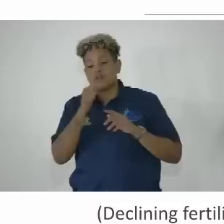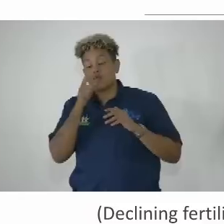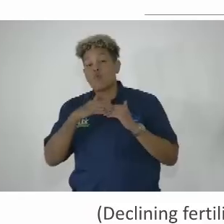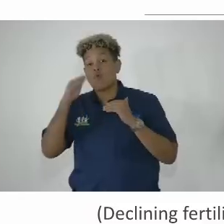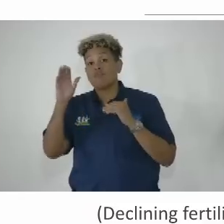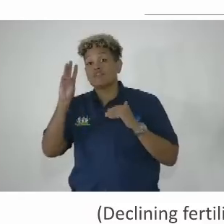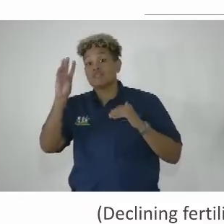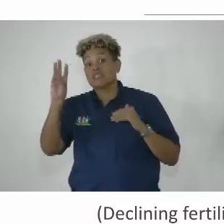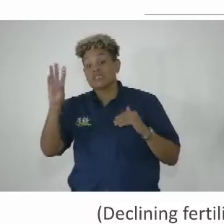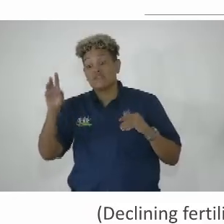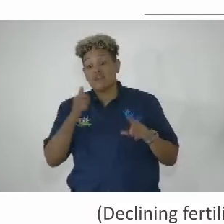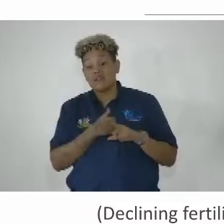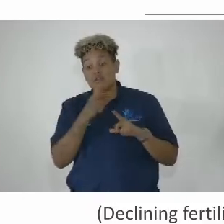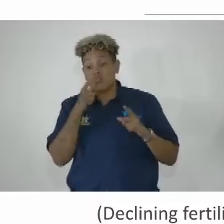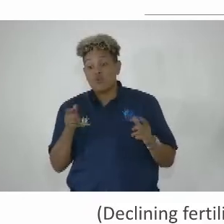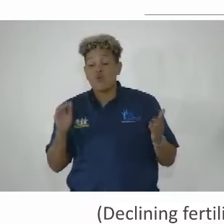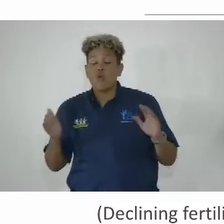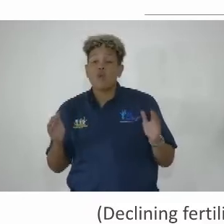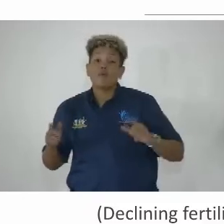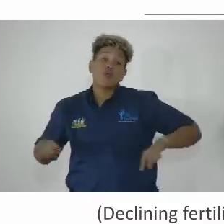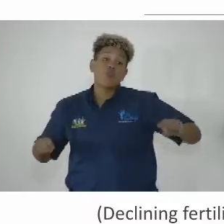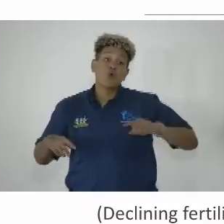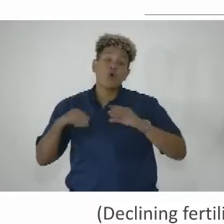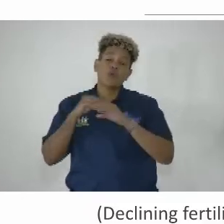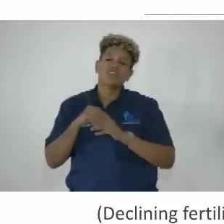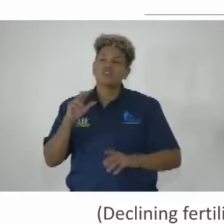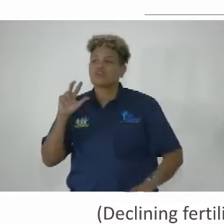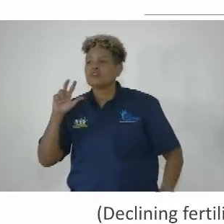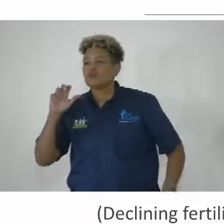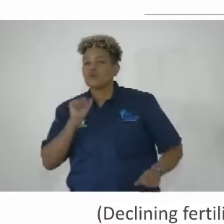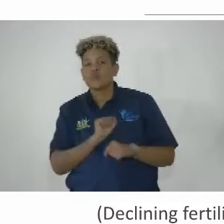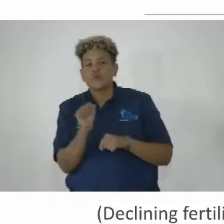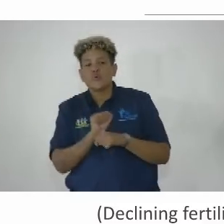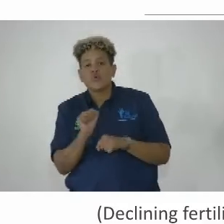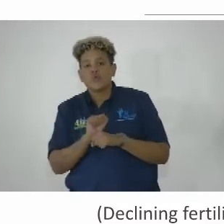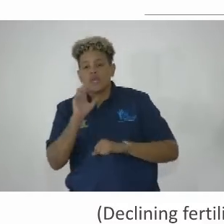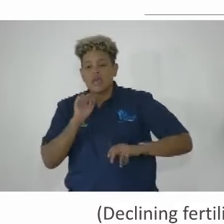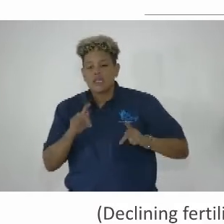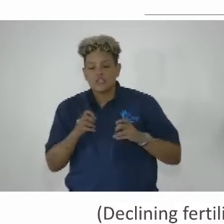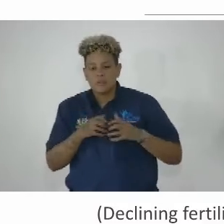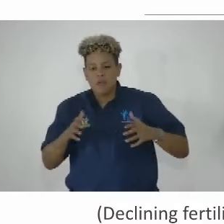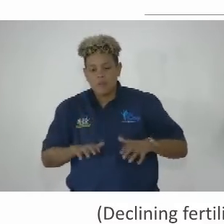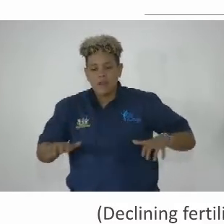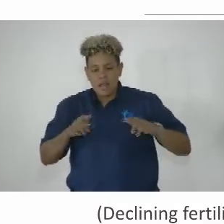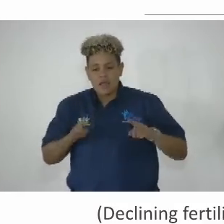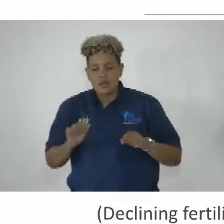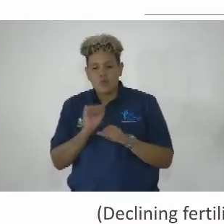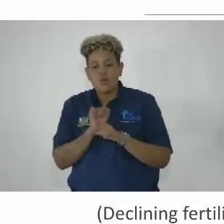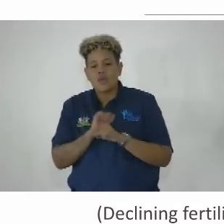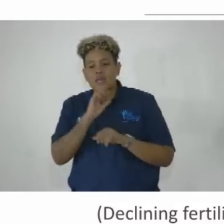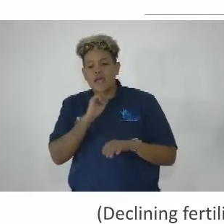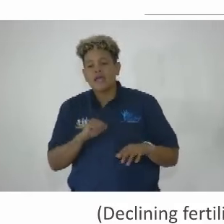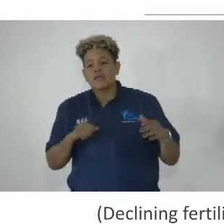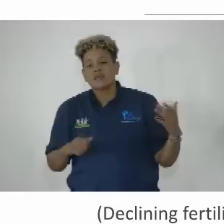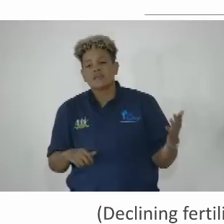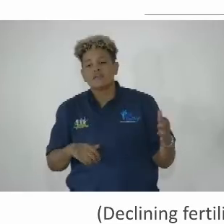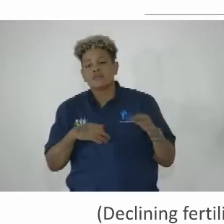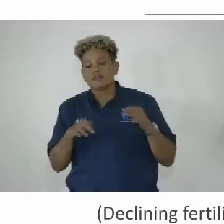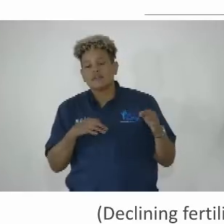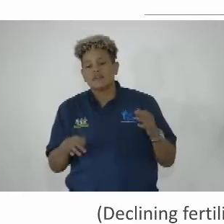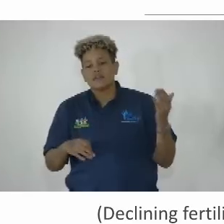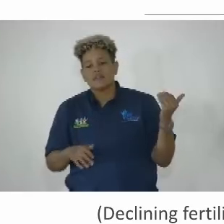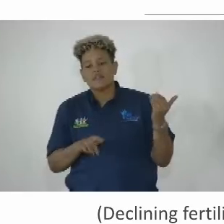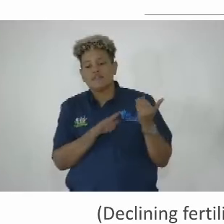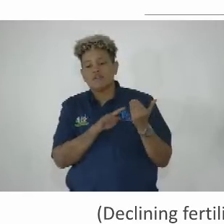65 versus those in the working age population. Working age is defined as 15